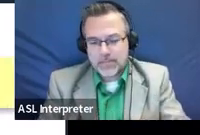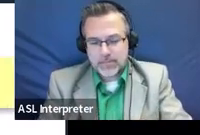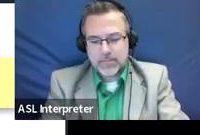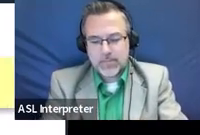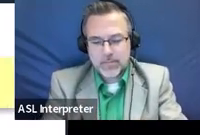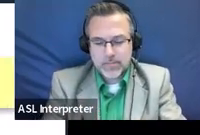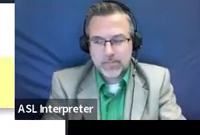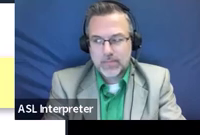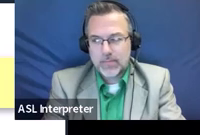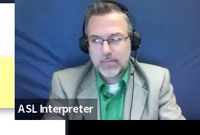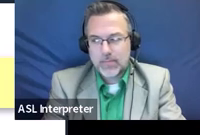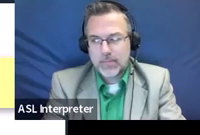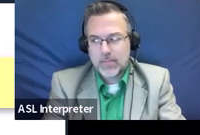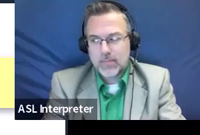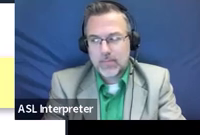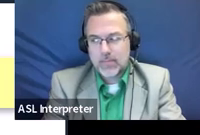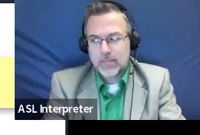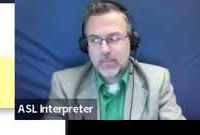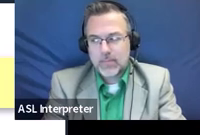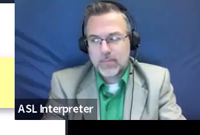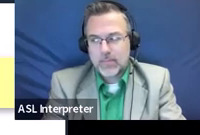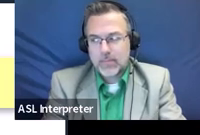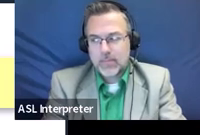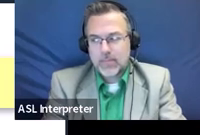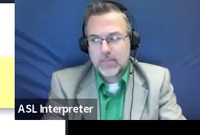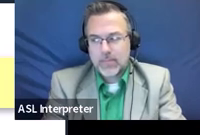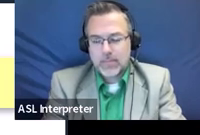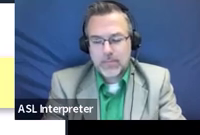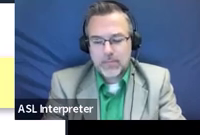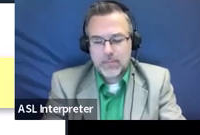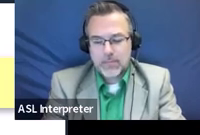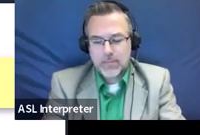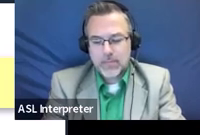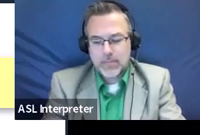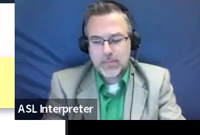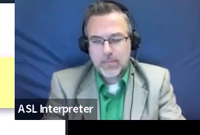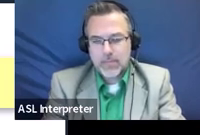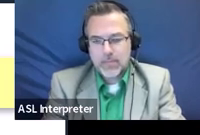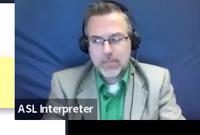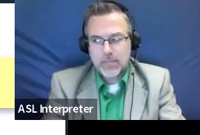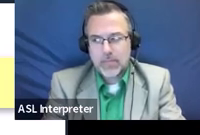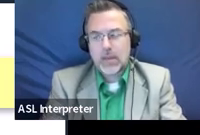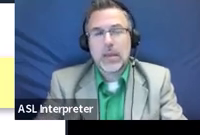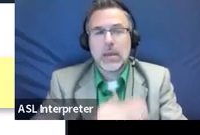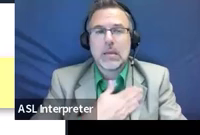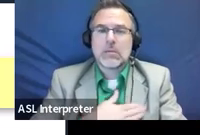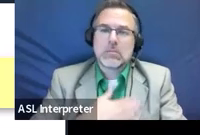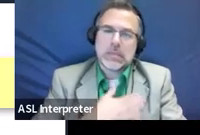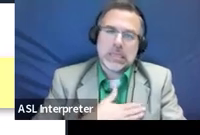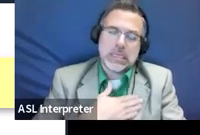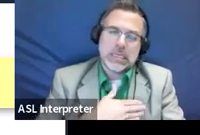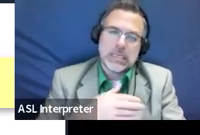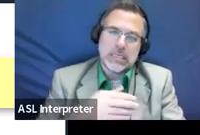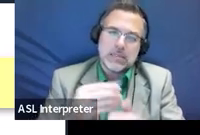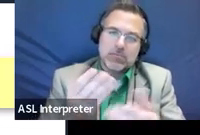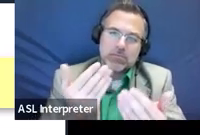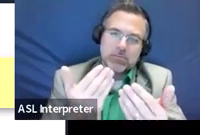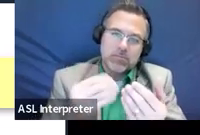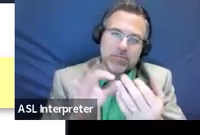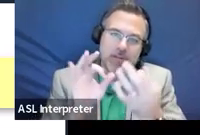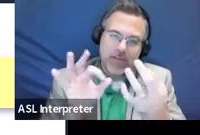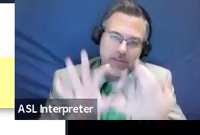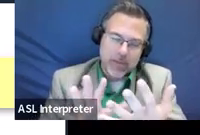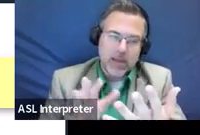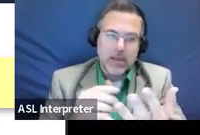This is our feedback and contact hour form. Please give us feedback. We really do appreciate it. We look at